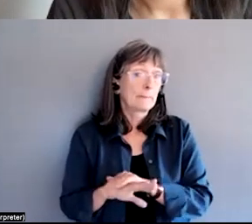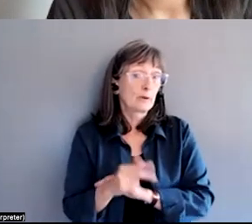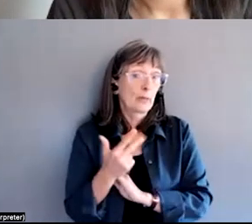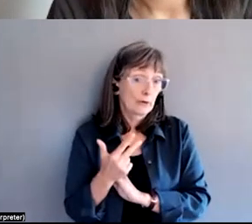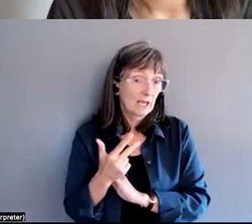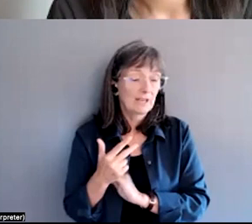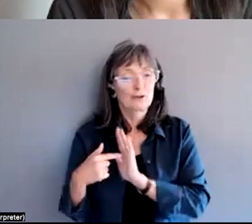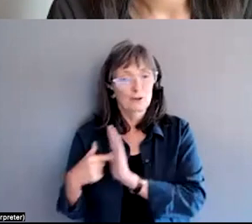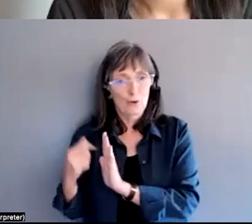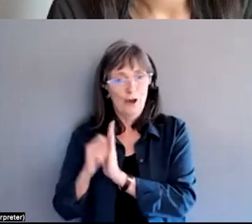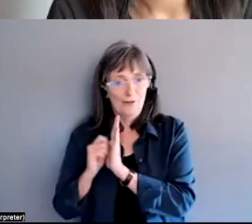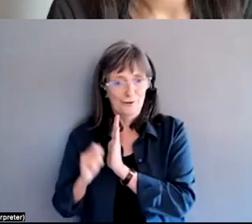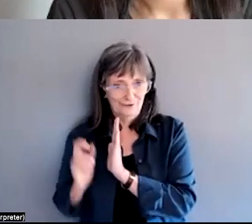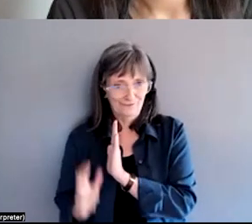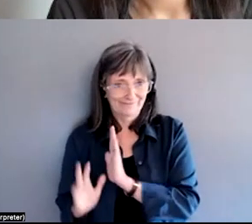author.